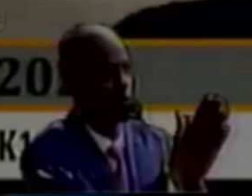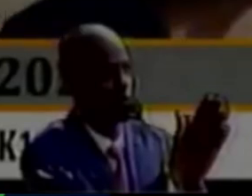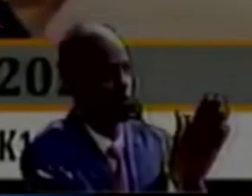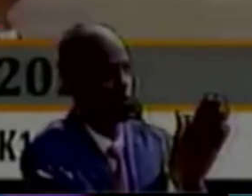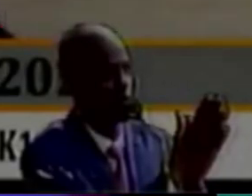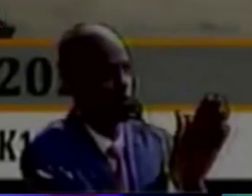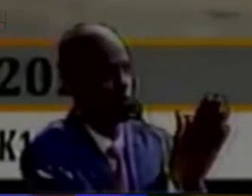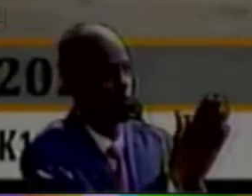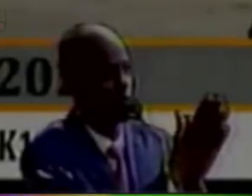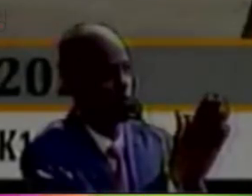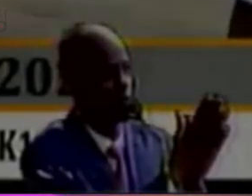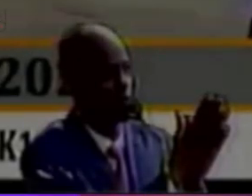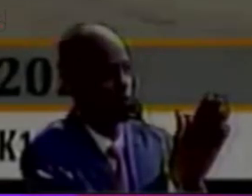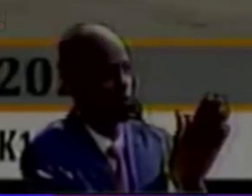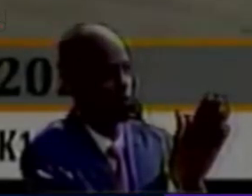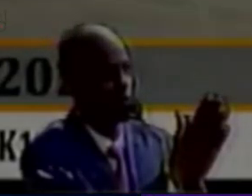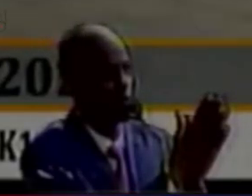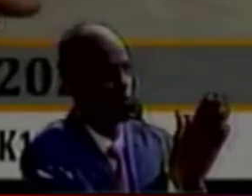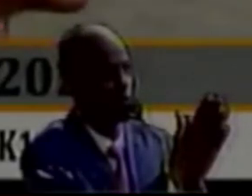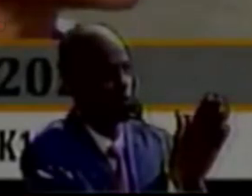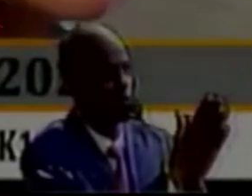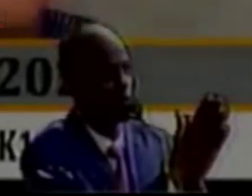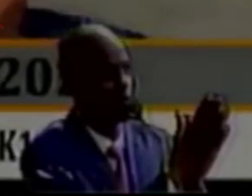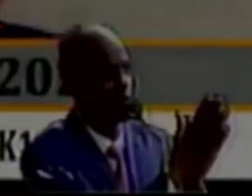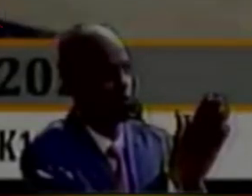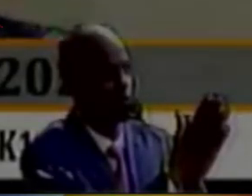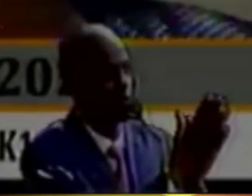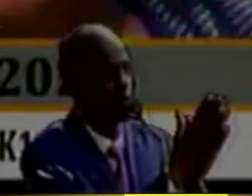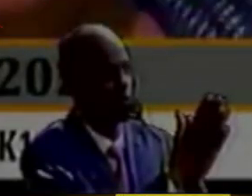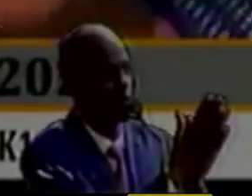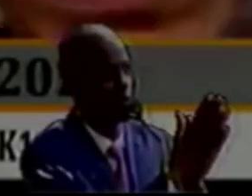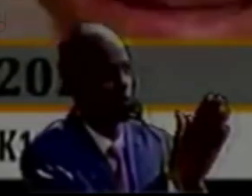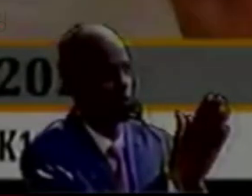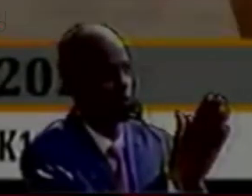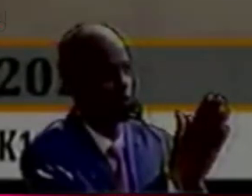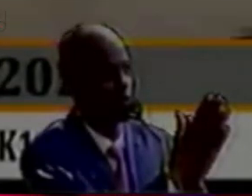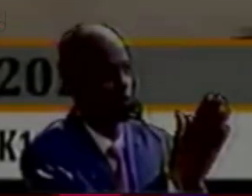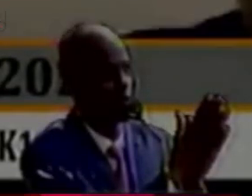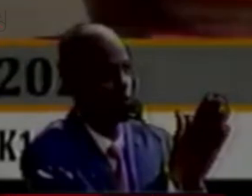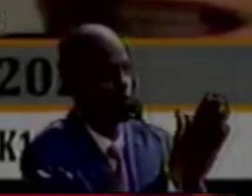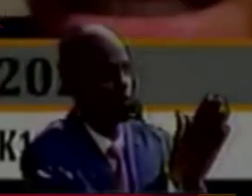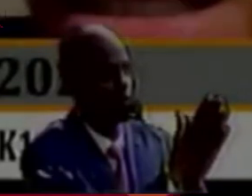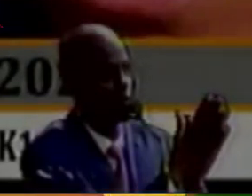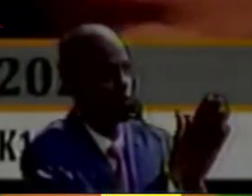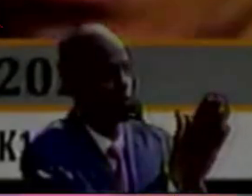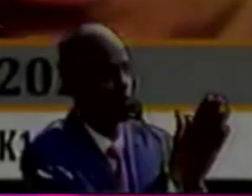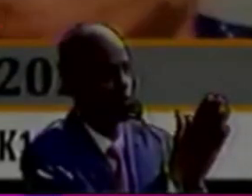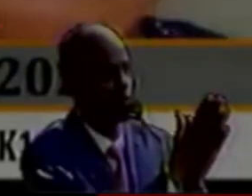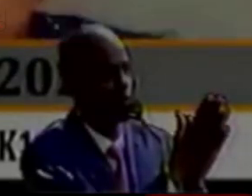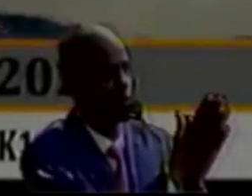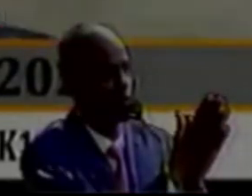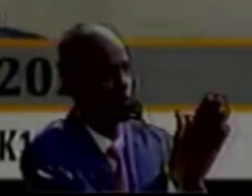boxes? Hello, hello. Laura, my daughter. Yes. Oh, okay. Good. Yes. How many boxes are you gonna drop there?